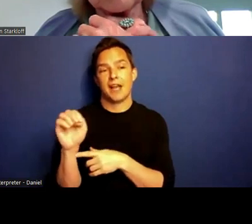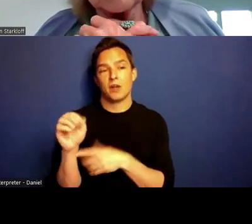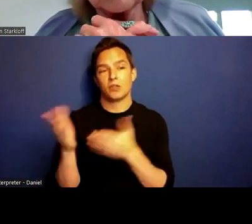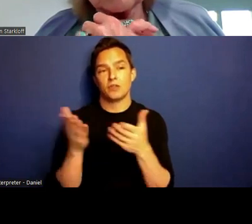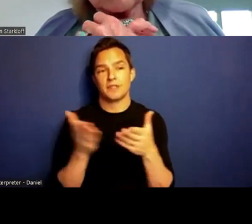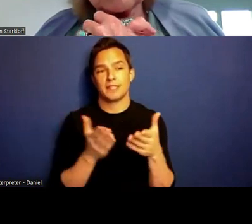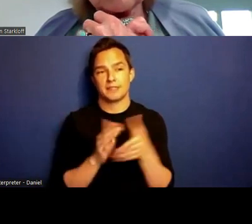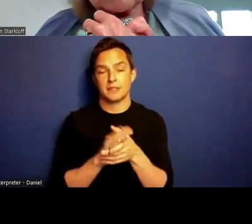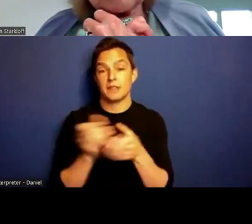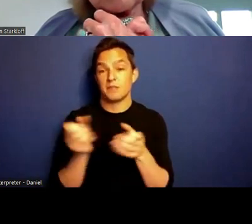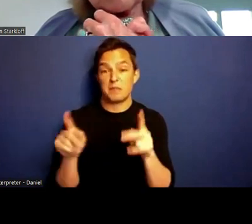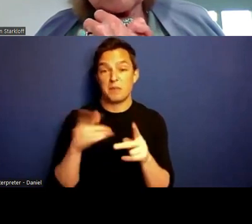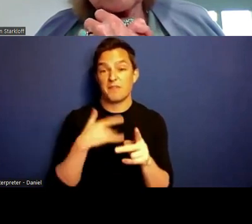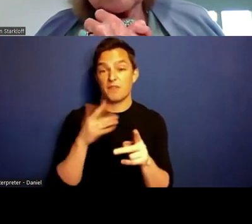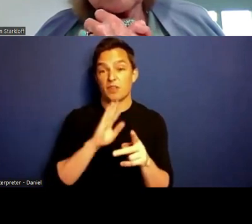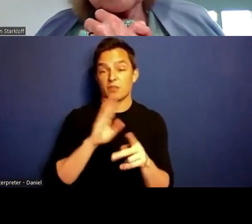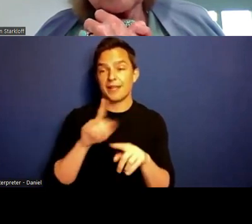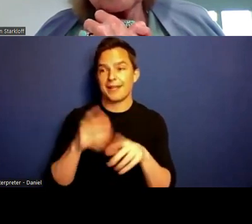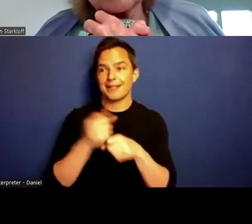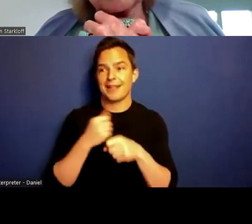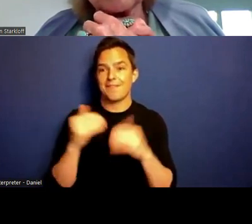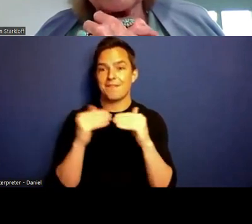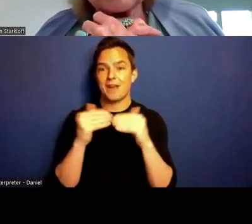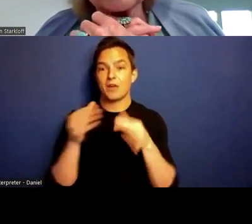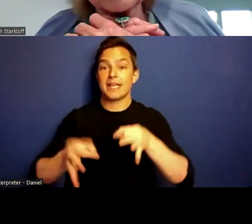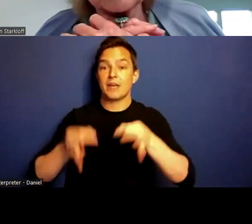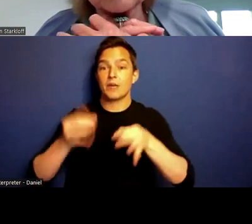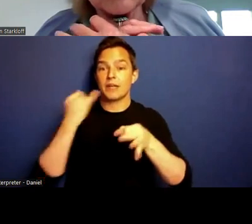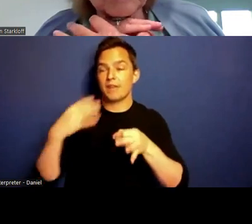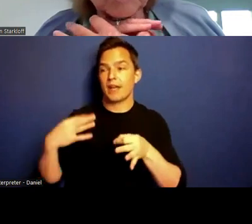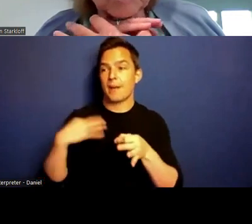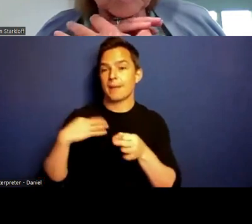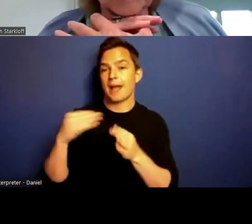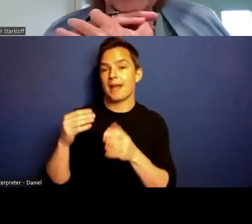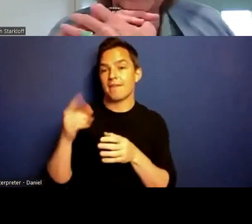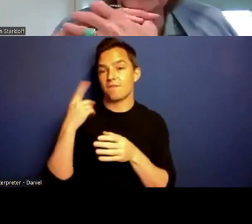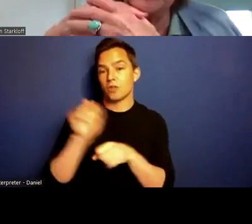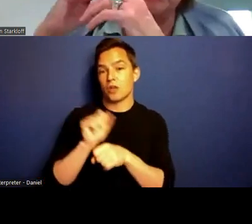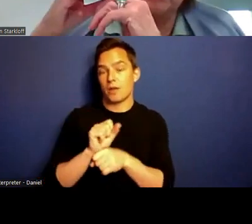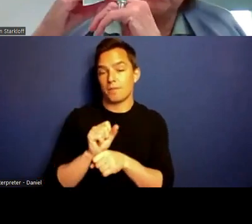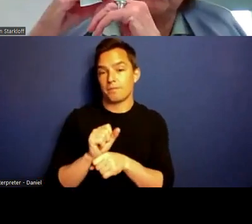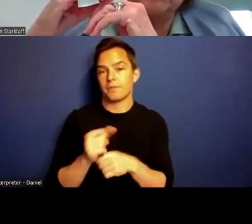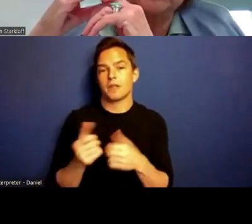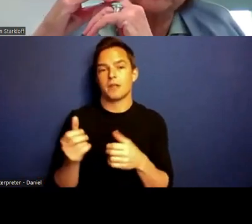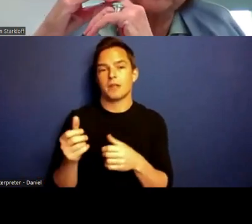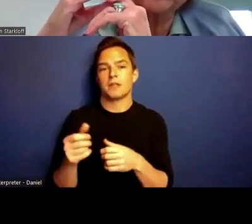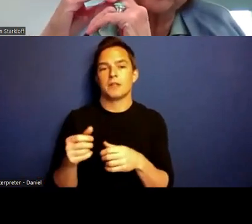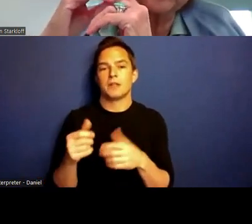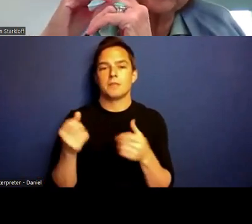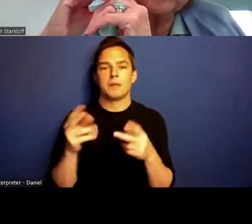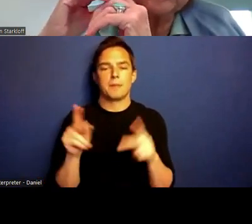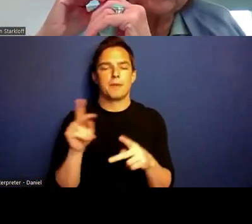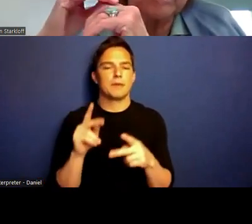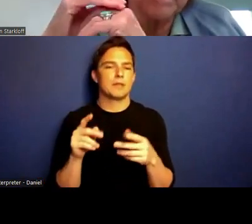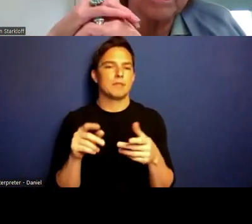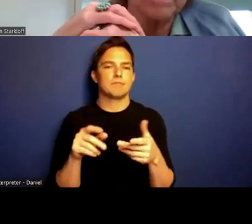they can't get a fair hearing if they apply to get a job. Many people are frustrated because the transit system